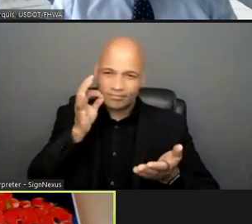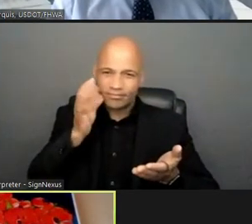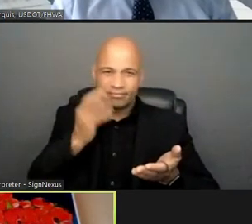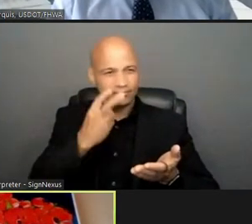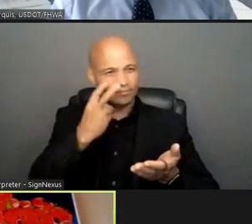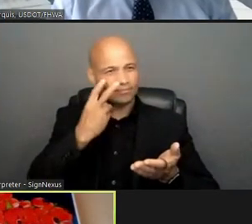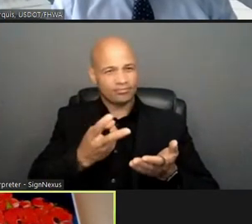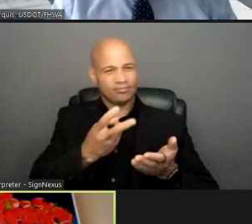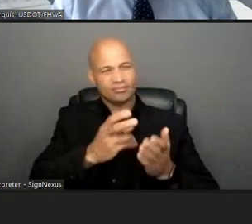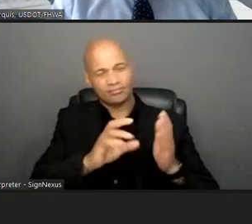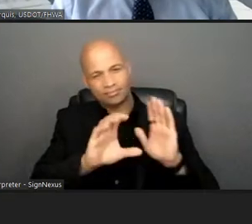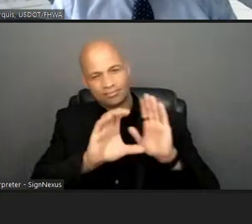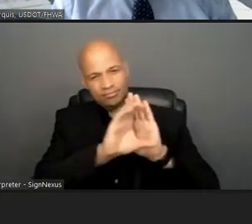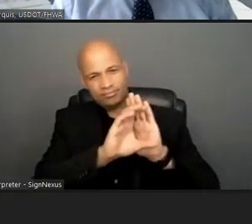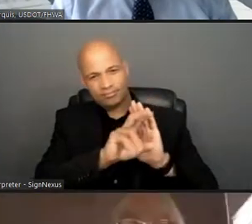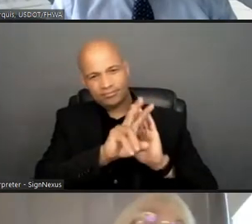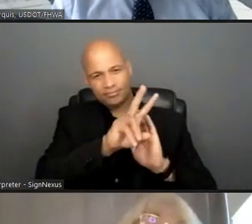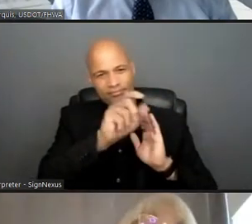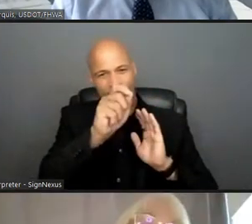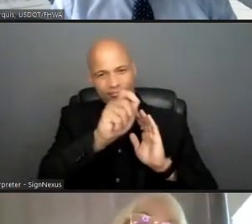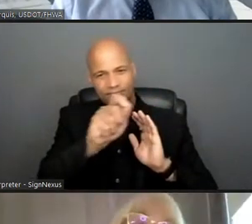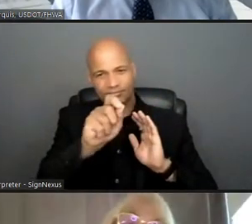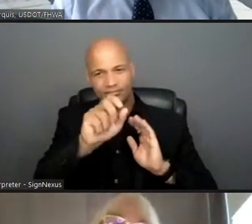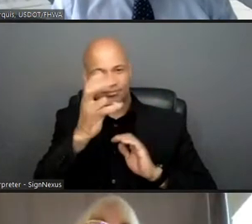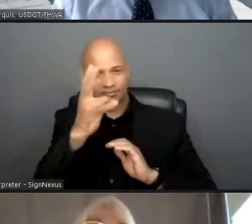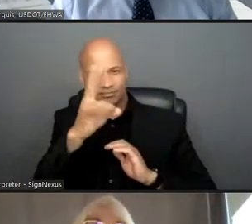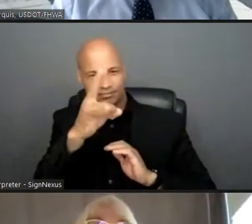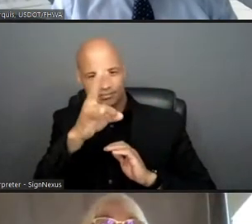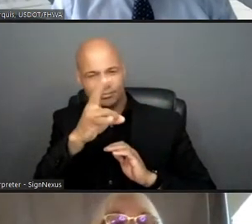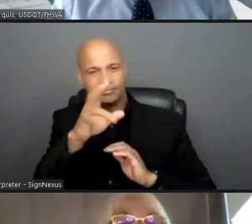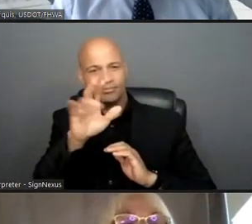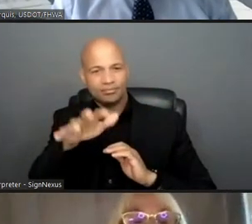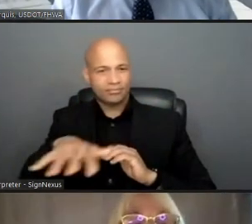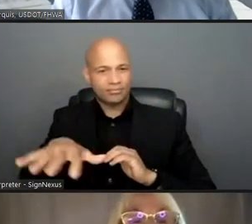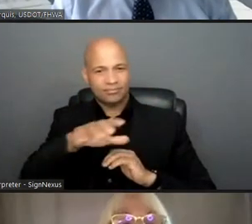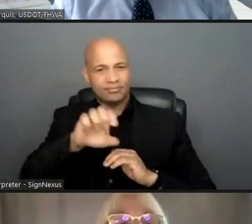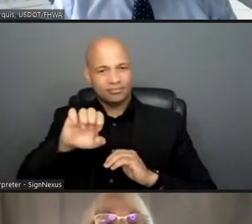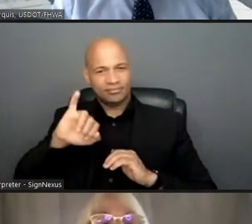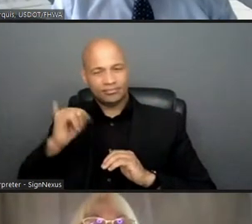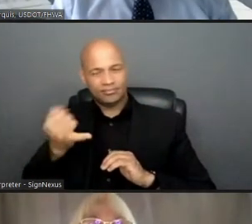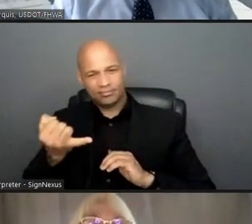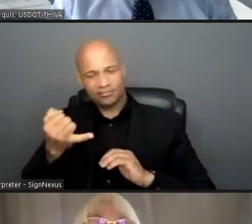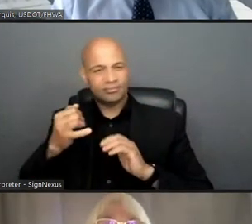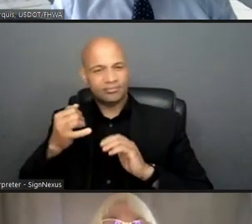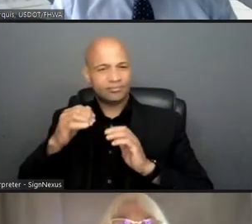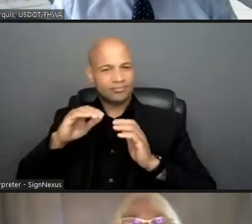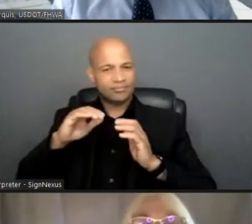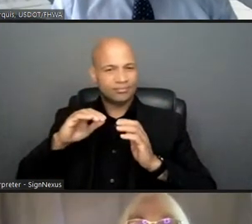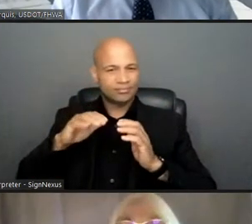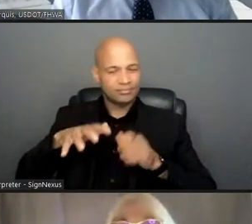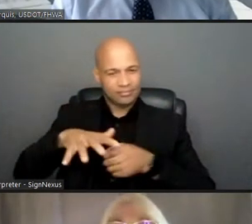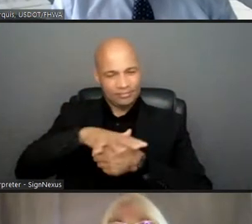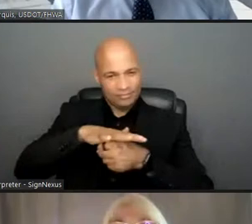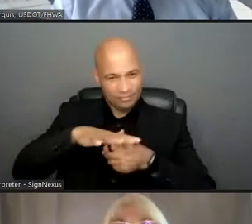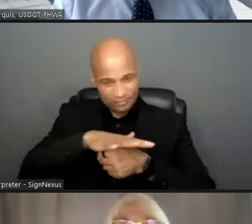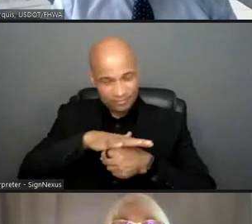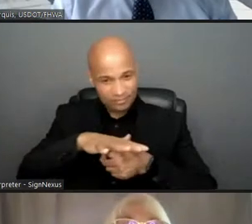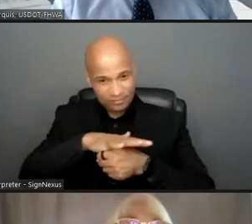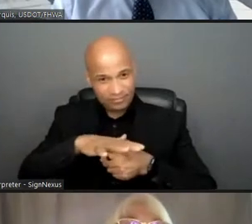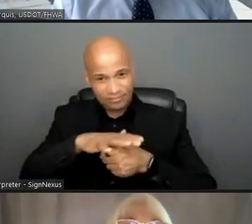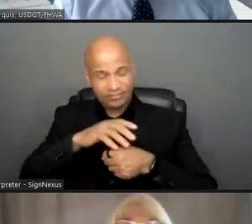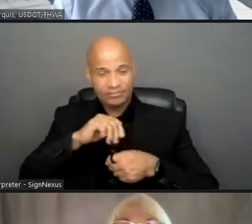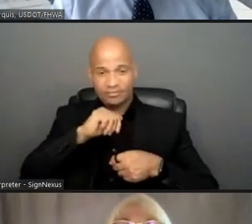Manhattan Community District 3 is identified as environmental justice area Manhattan Community District 3 is not a central business